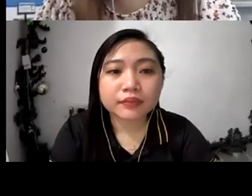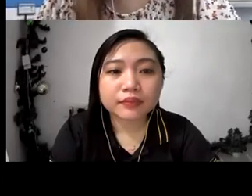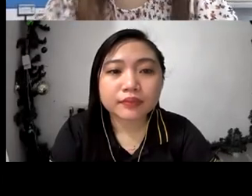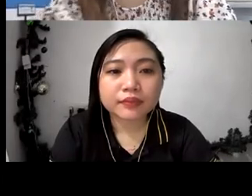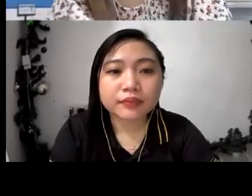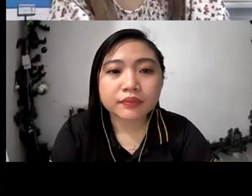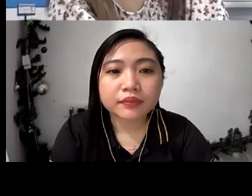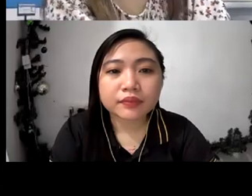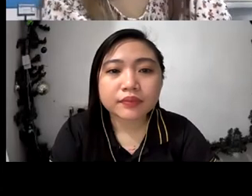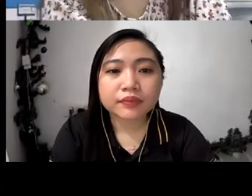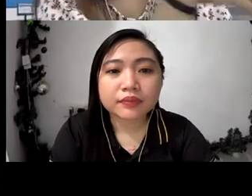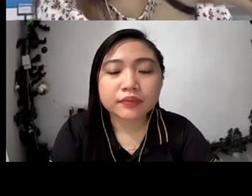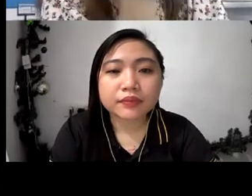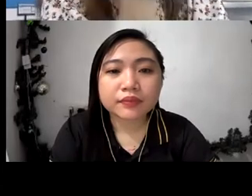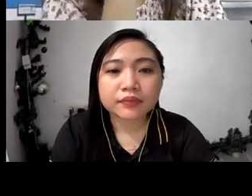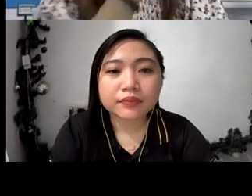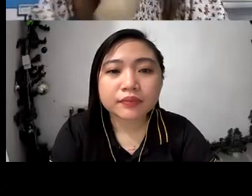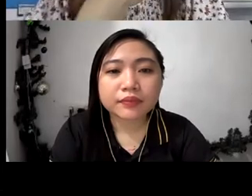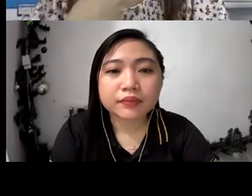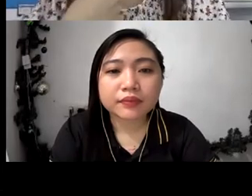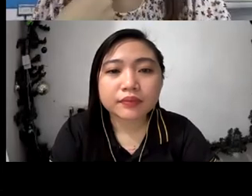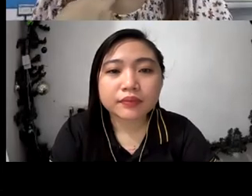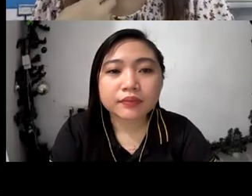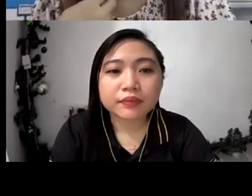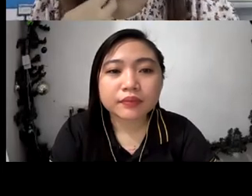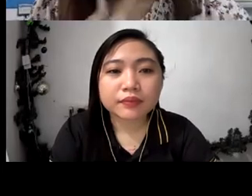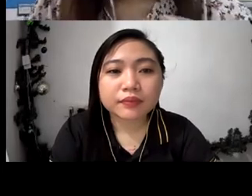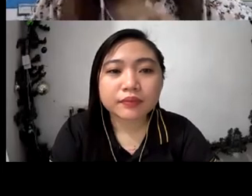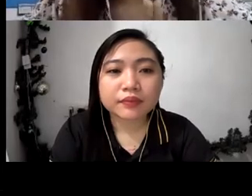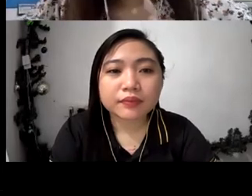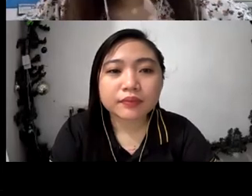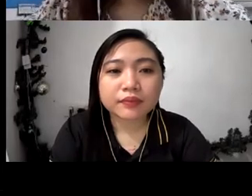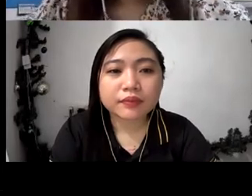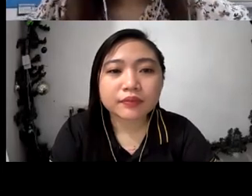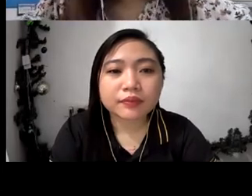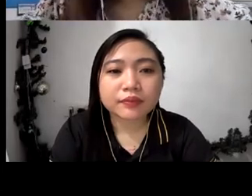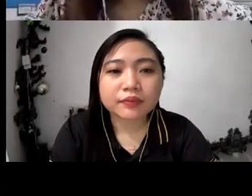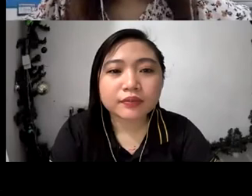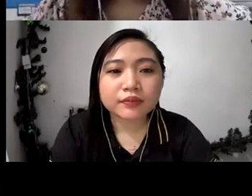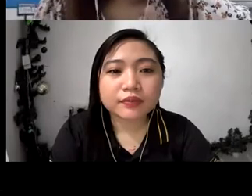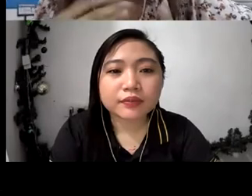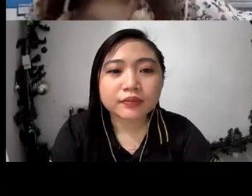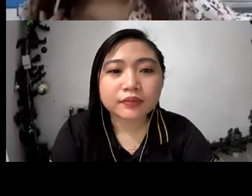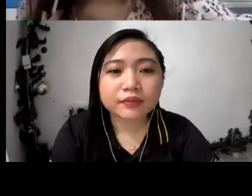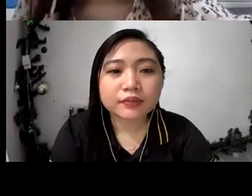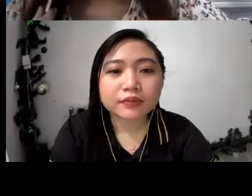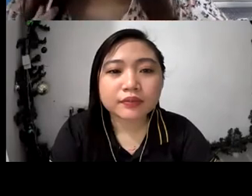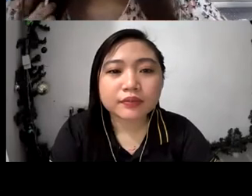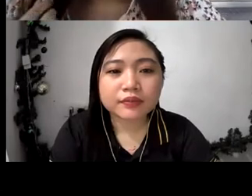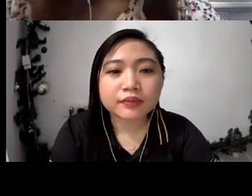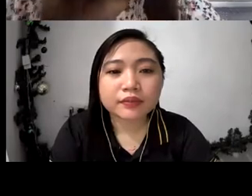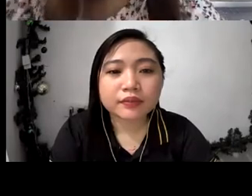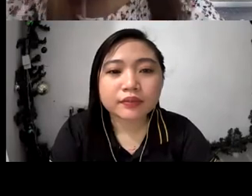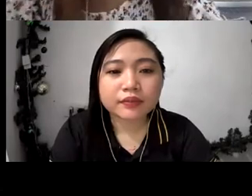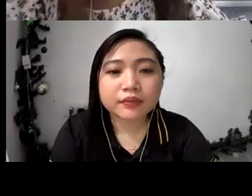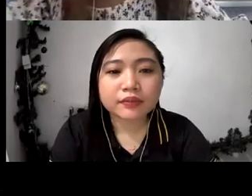So, Nat is our first. Next is Michelle, and then next is Marlon. Okay, so ready